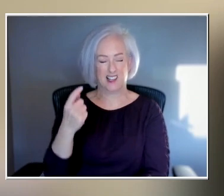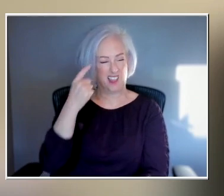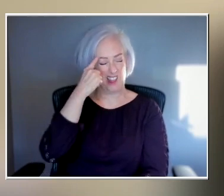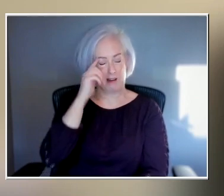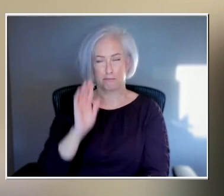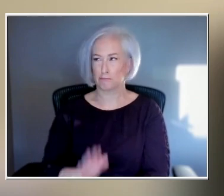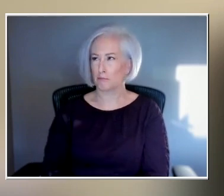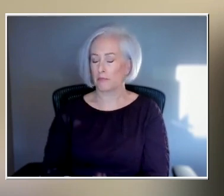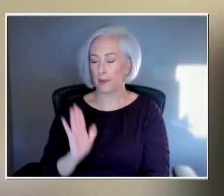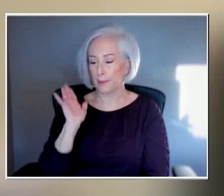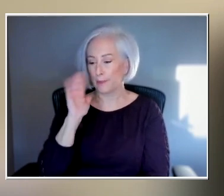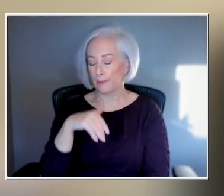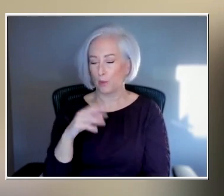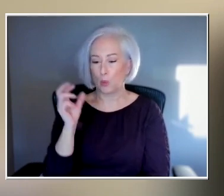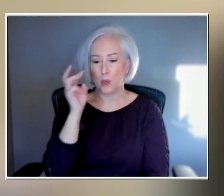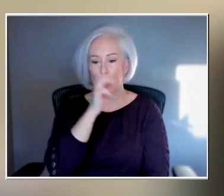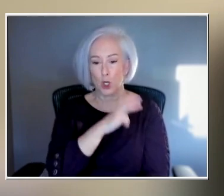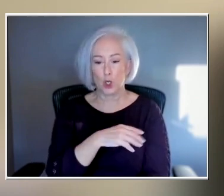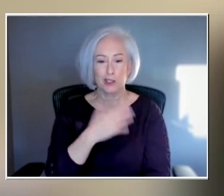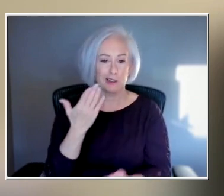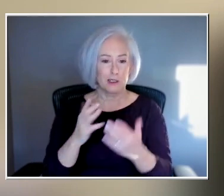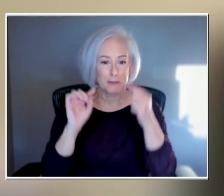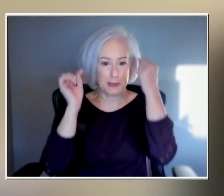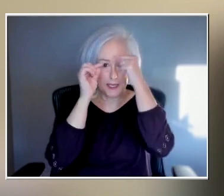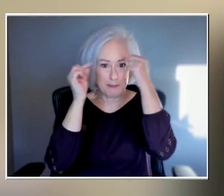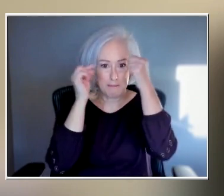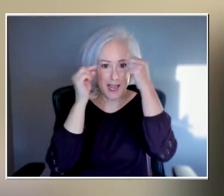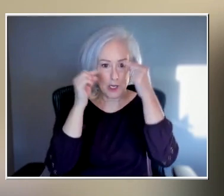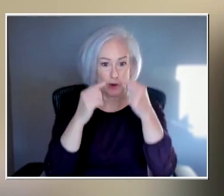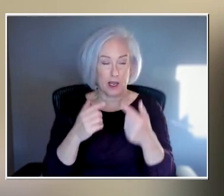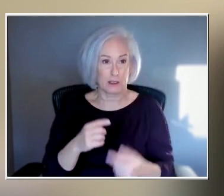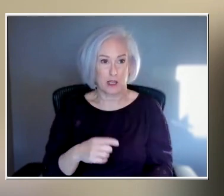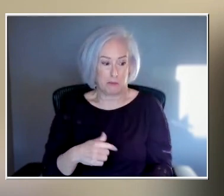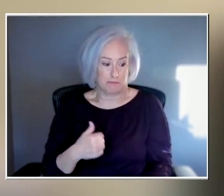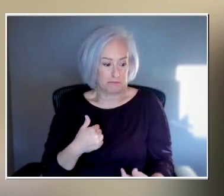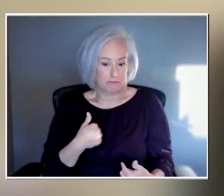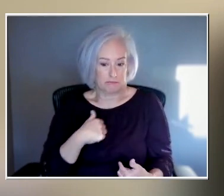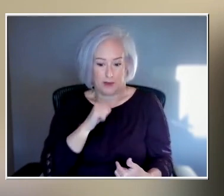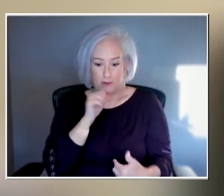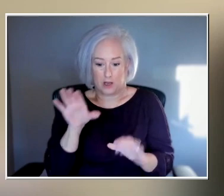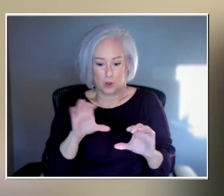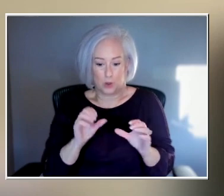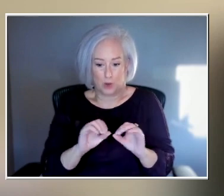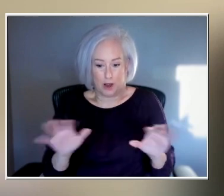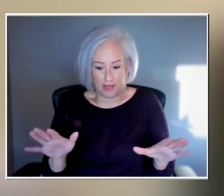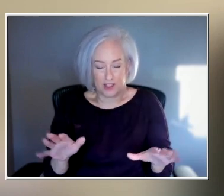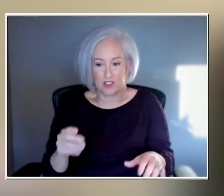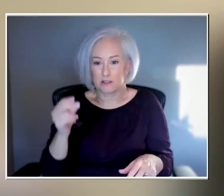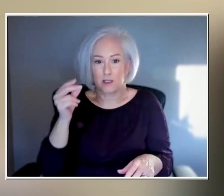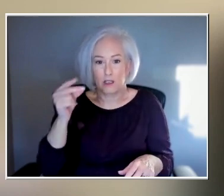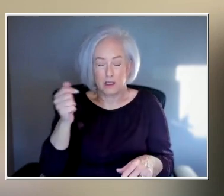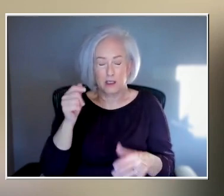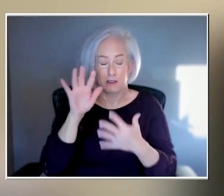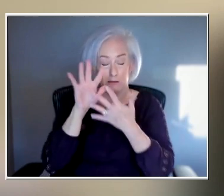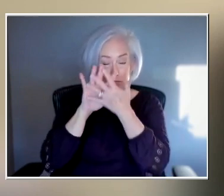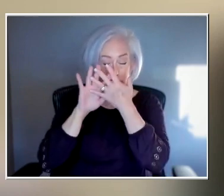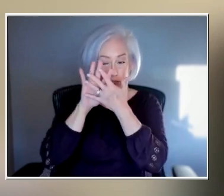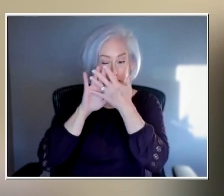weird, maybe migraine or something. I mean, I hadn't done anything. It just was like instantaneous. I couldn't